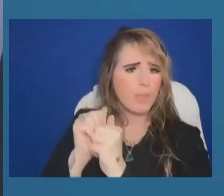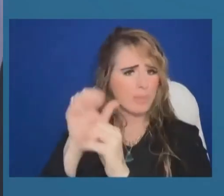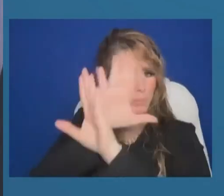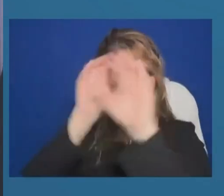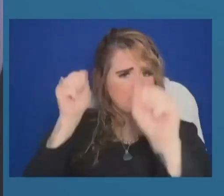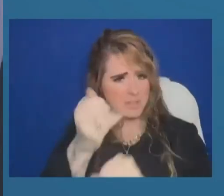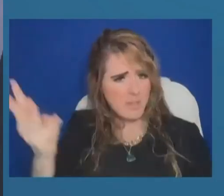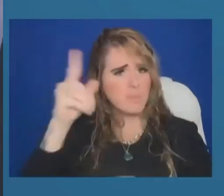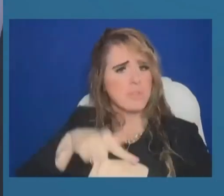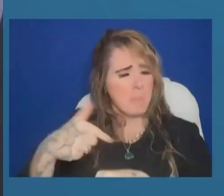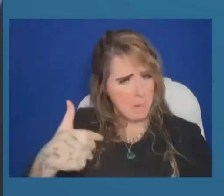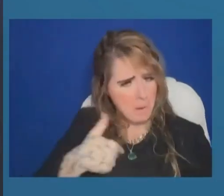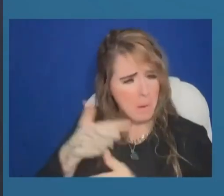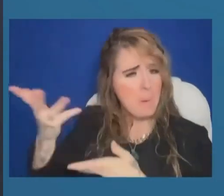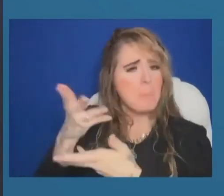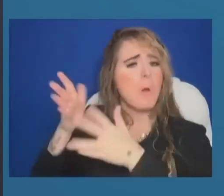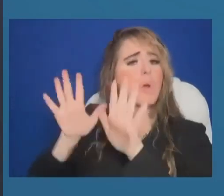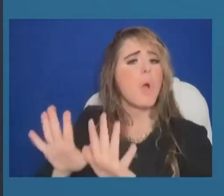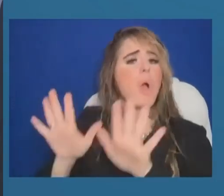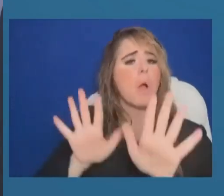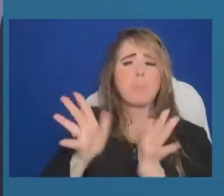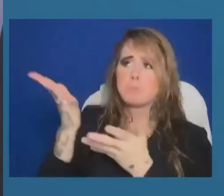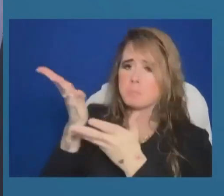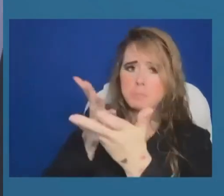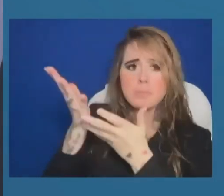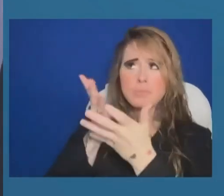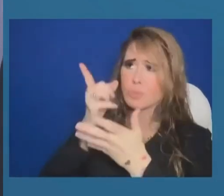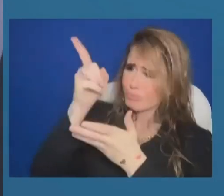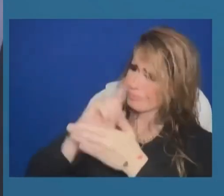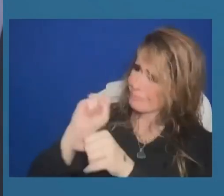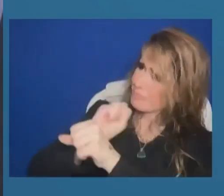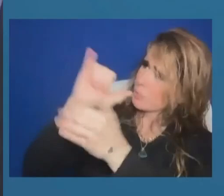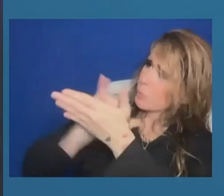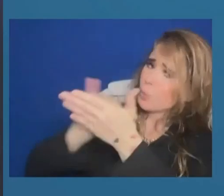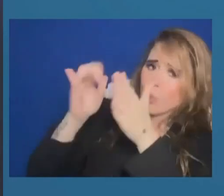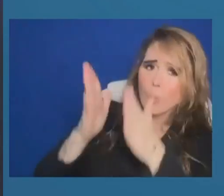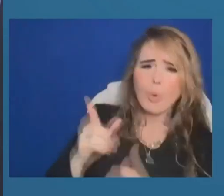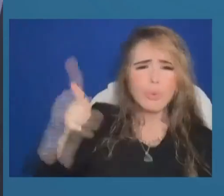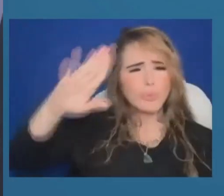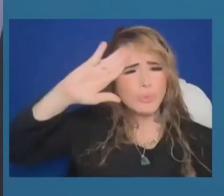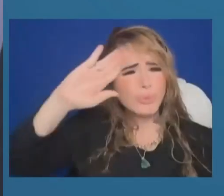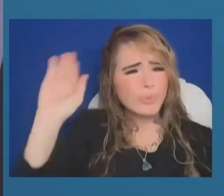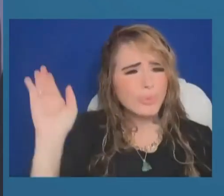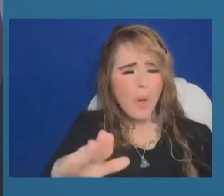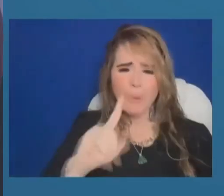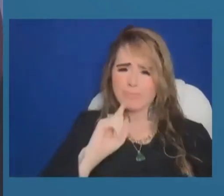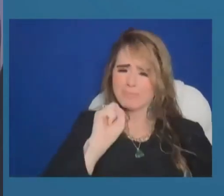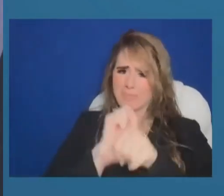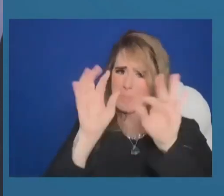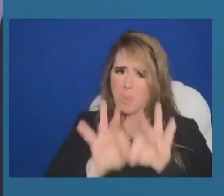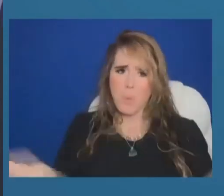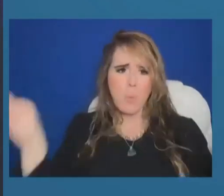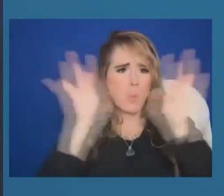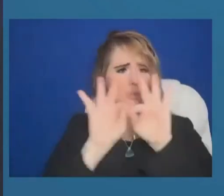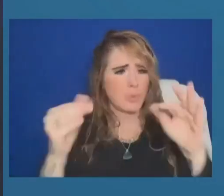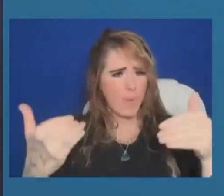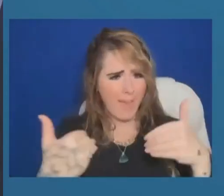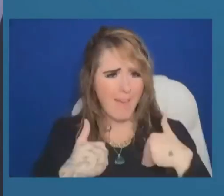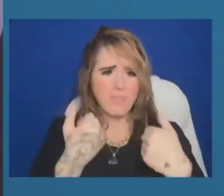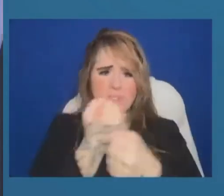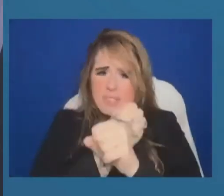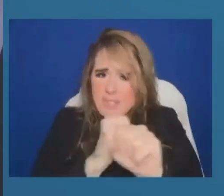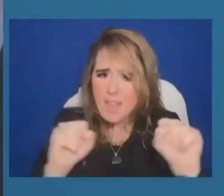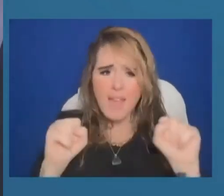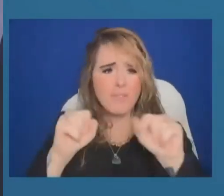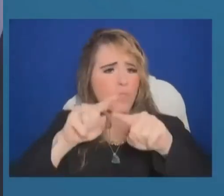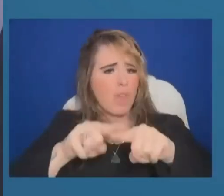way, calm way. You're a New Yorker. You know how essential it is to have safe, reliable public